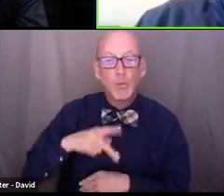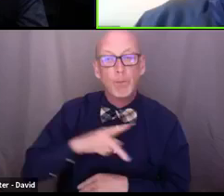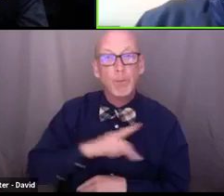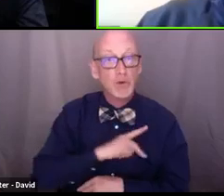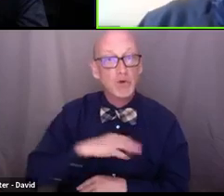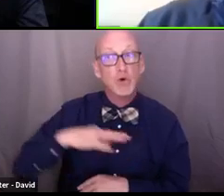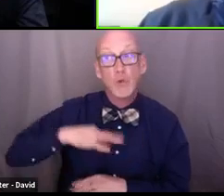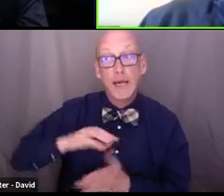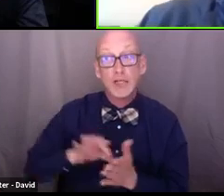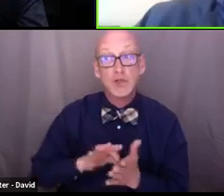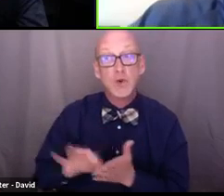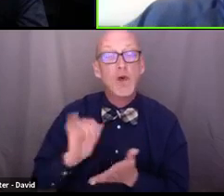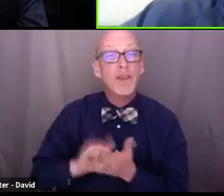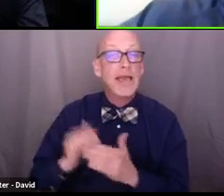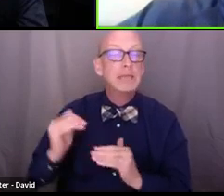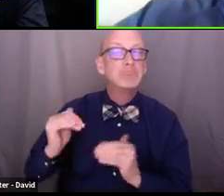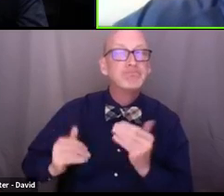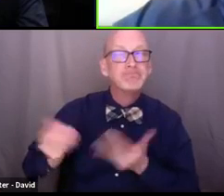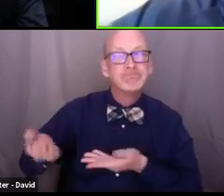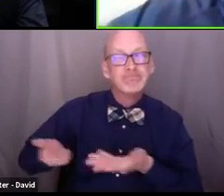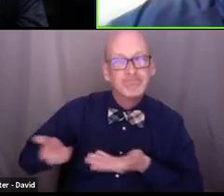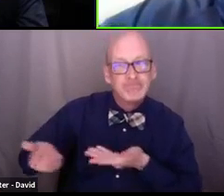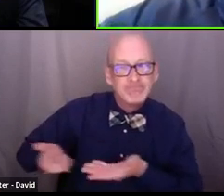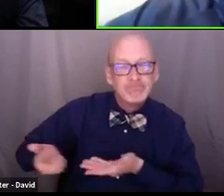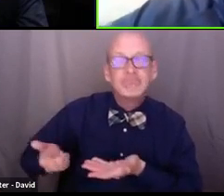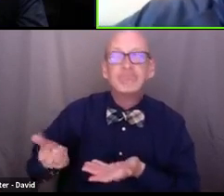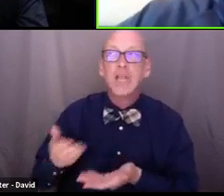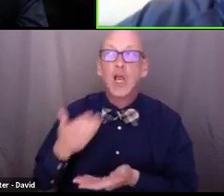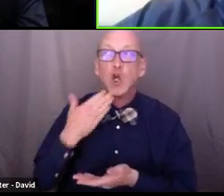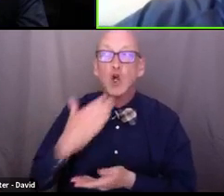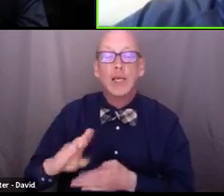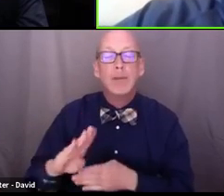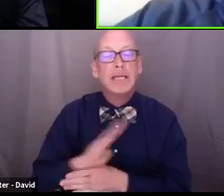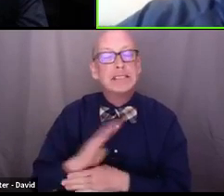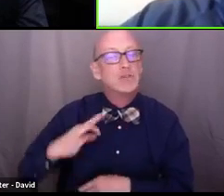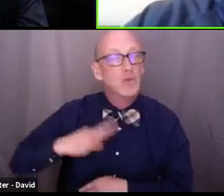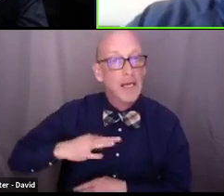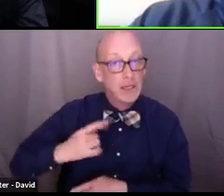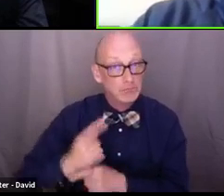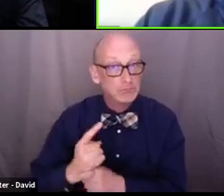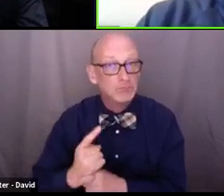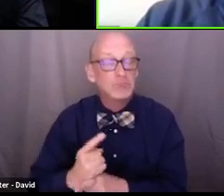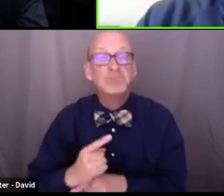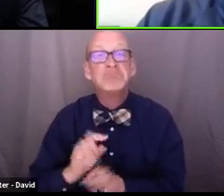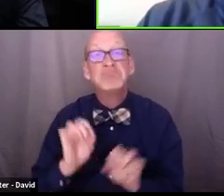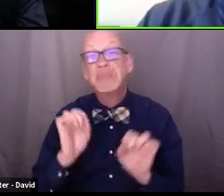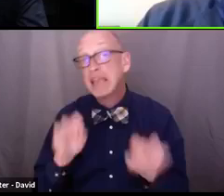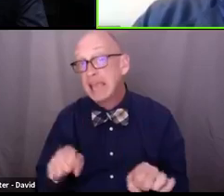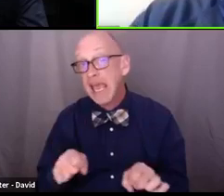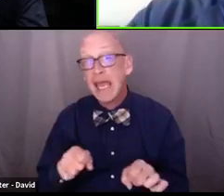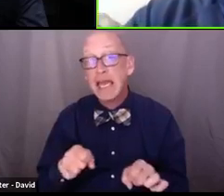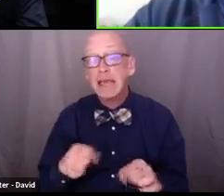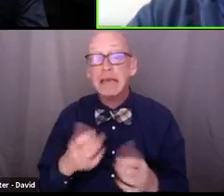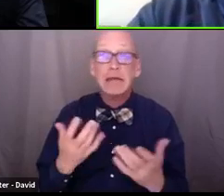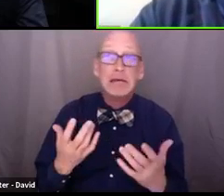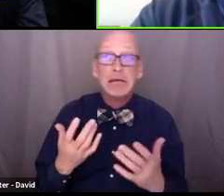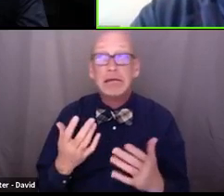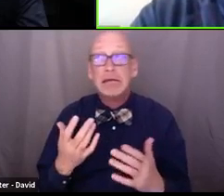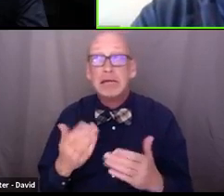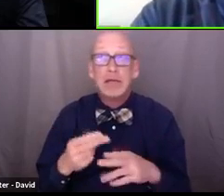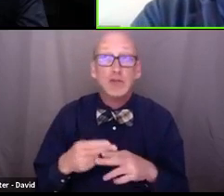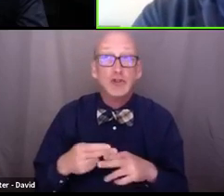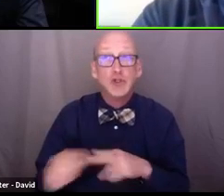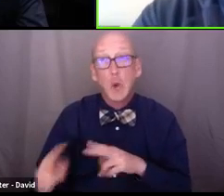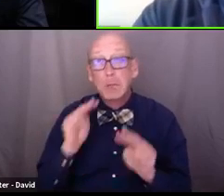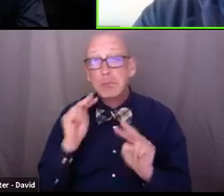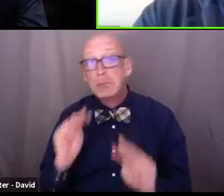that serves as leverage for you to get good business credit, right? And I guess it could be short-sighted or not, but if you pay